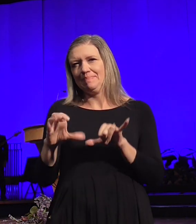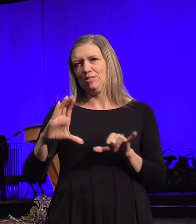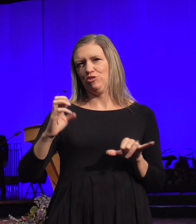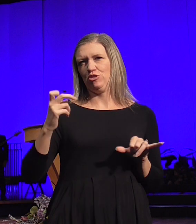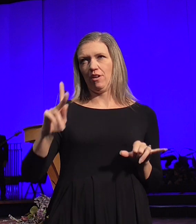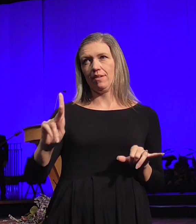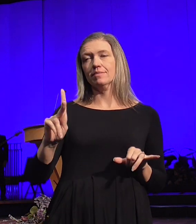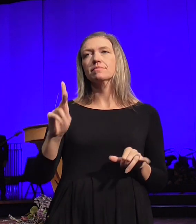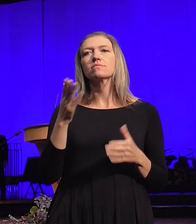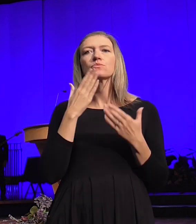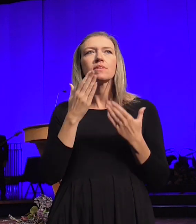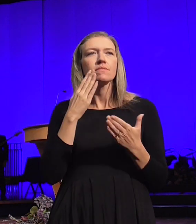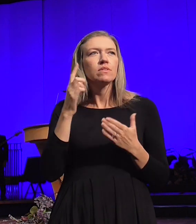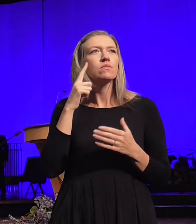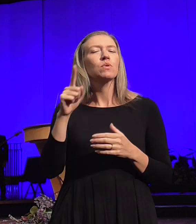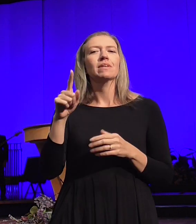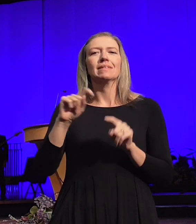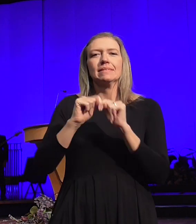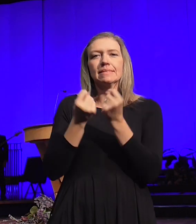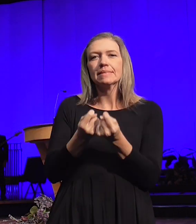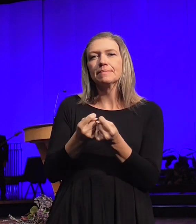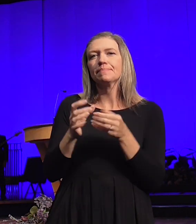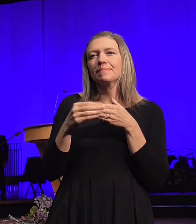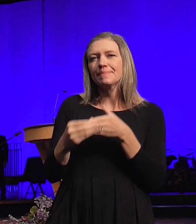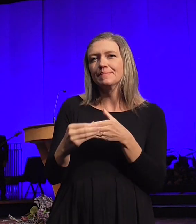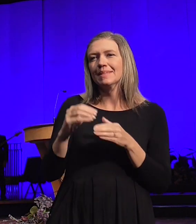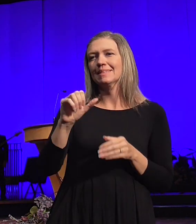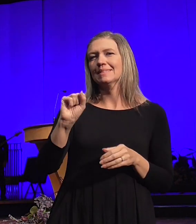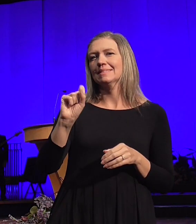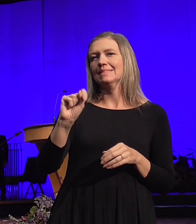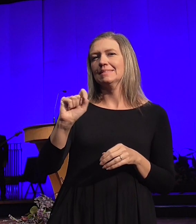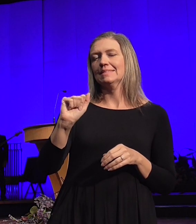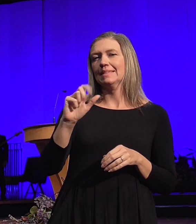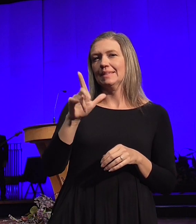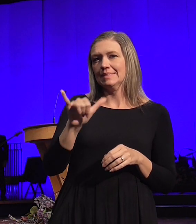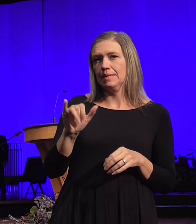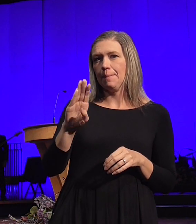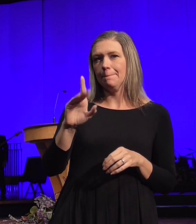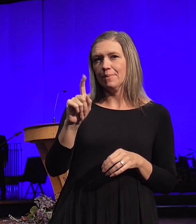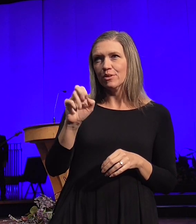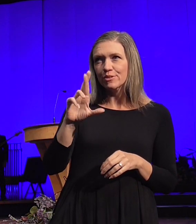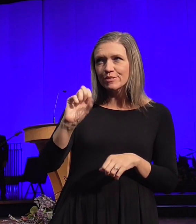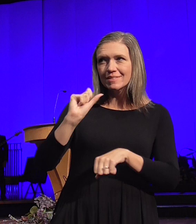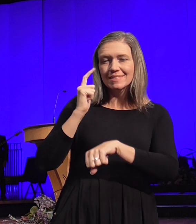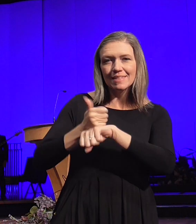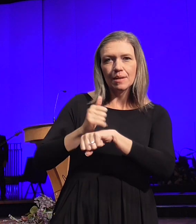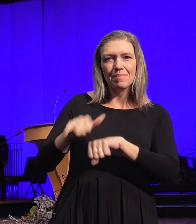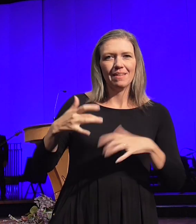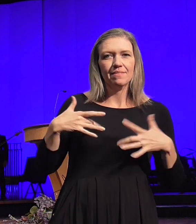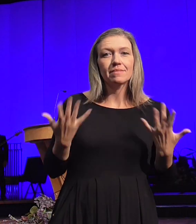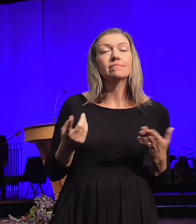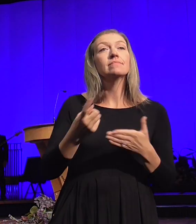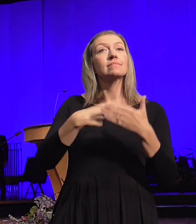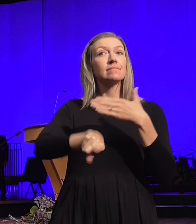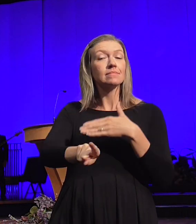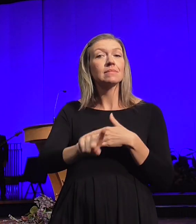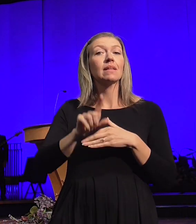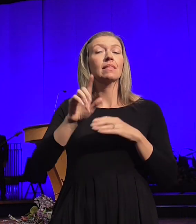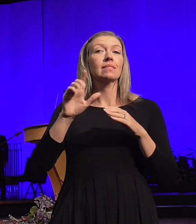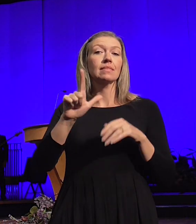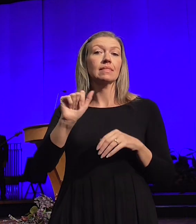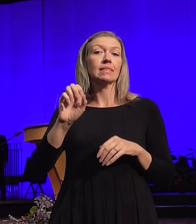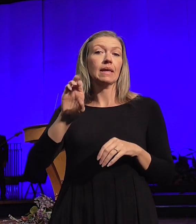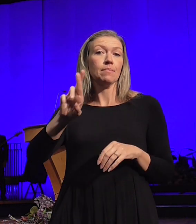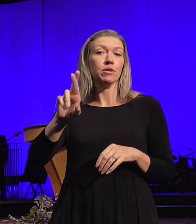grateful to Stacy Butters and the team for putting that together for us. Next Sunday is Labor Day weekend, but I am laboring to create